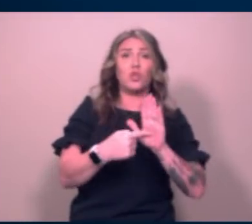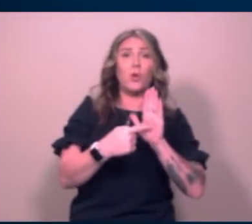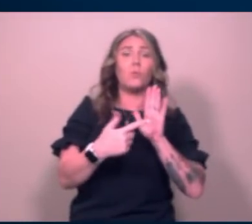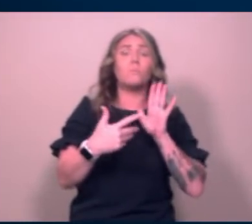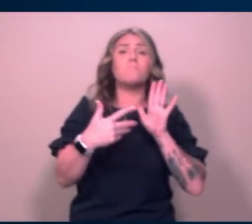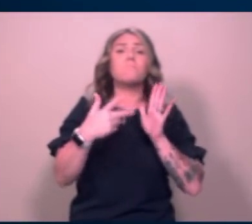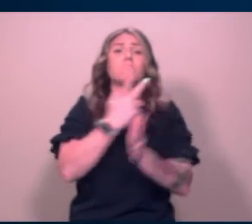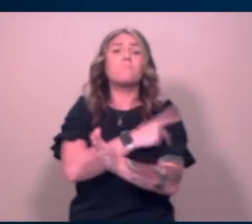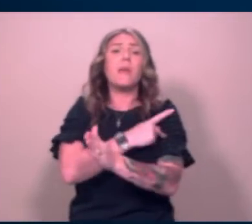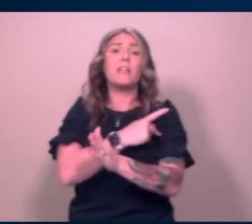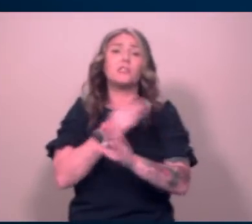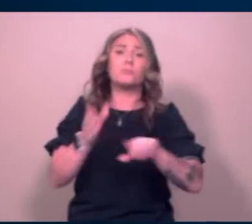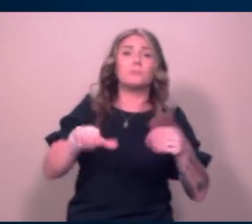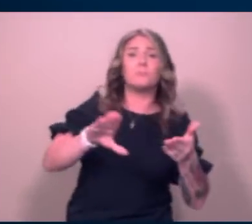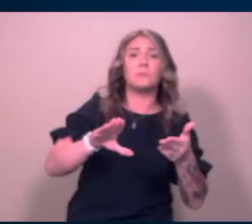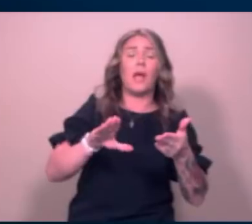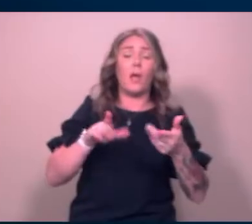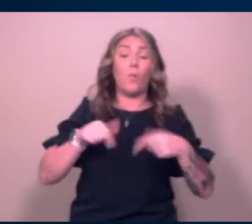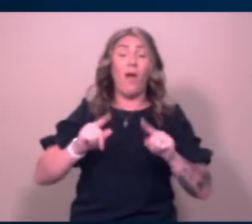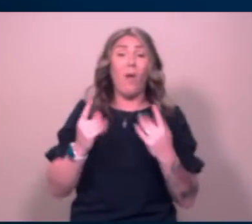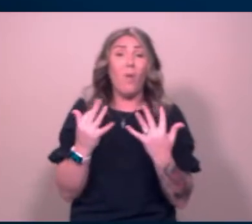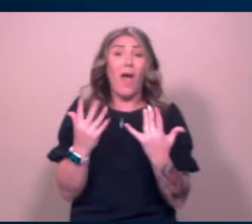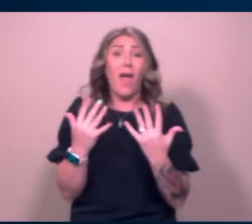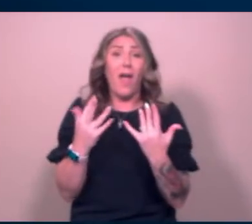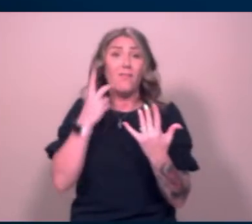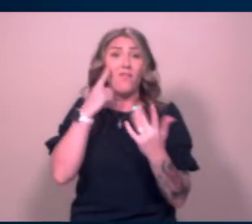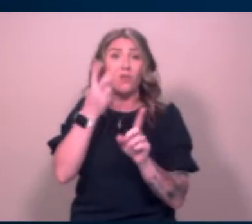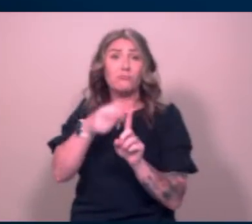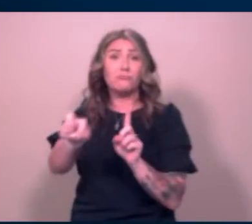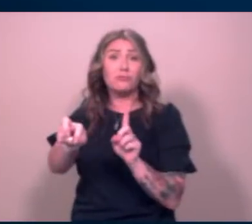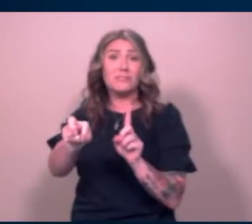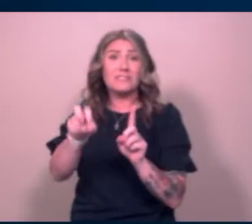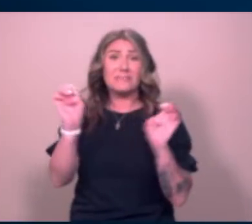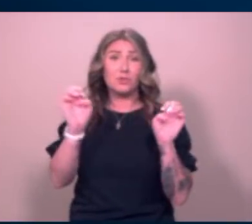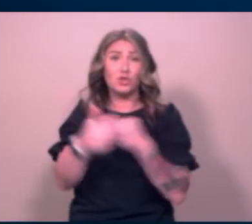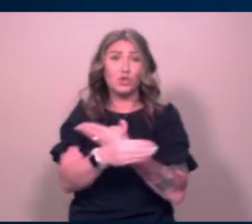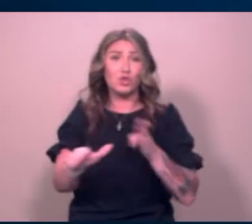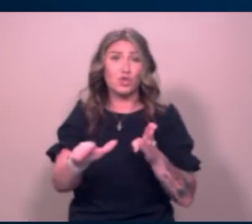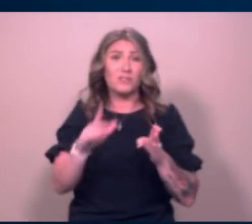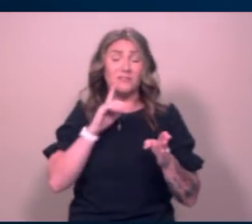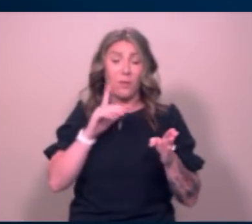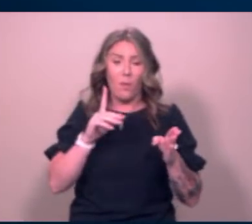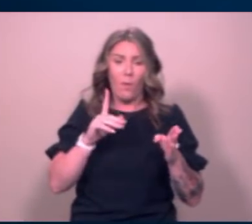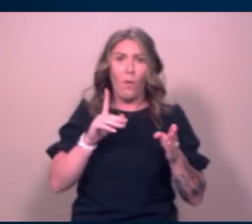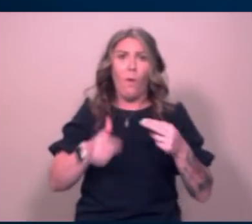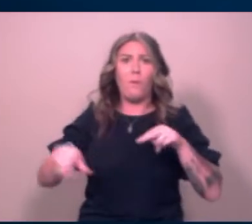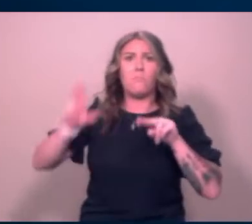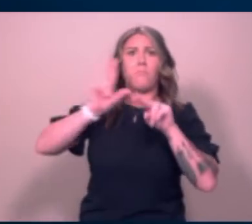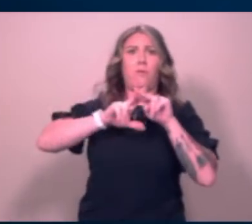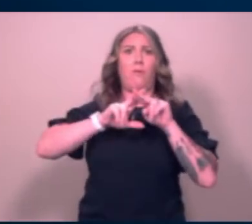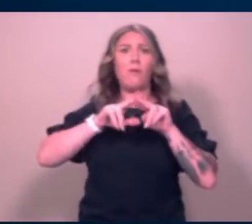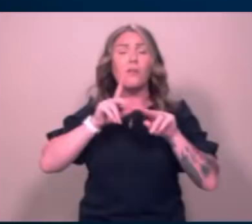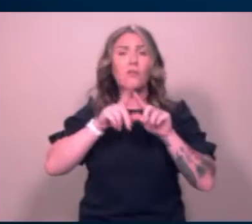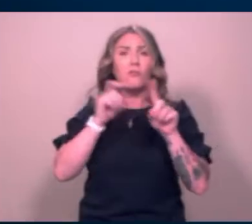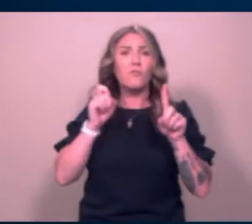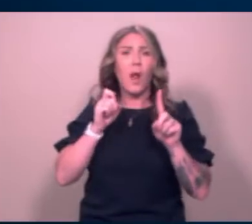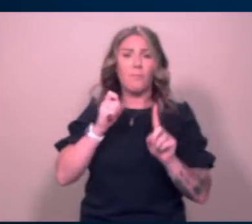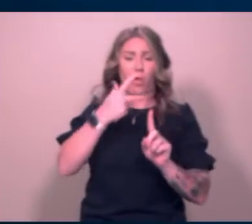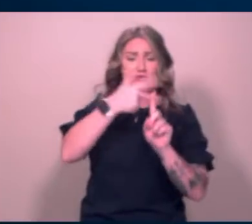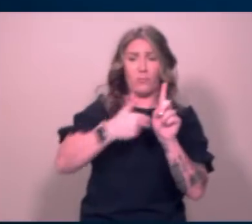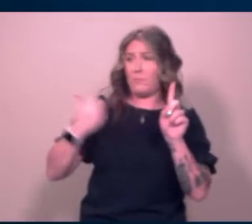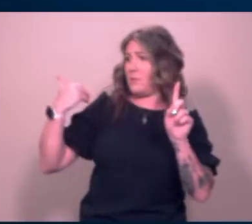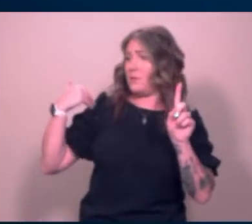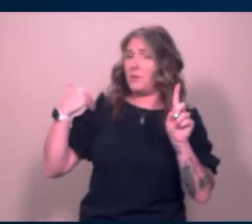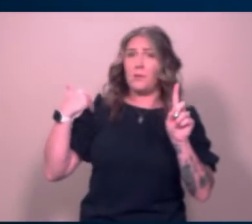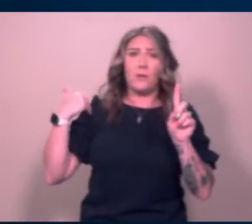for transfer in the emergency room. And we see there's been a 5-fold increase in that from the 3 months prior